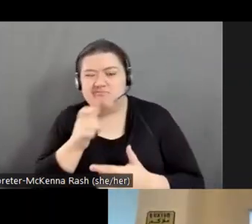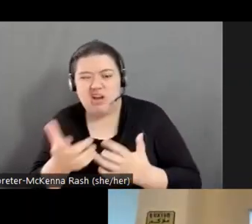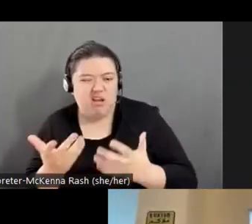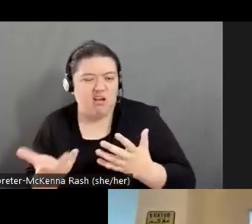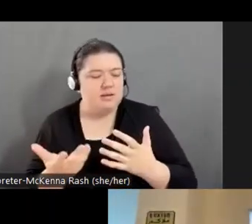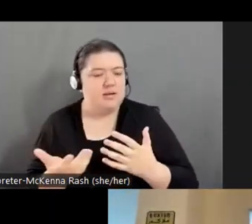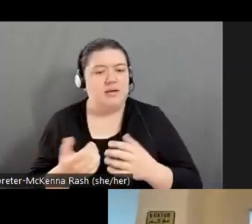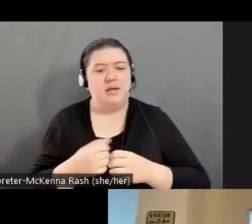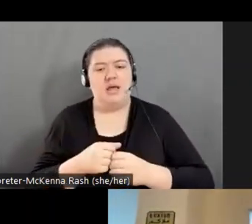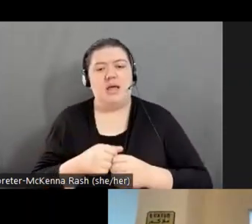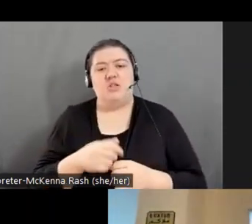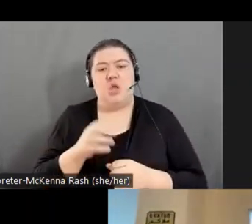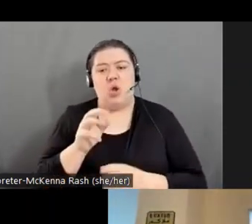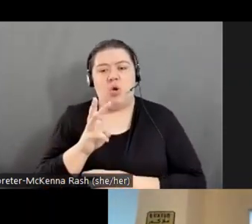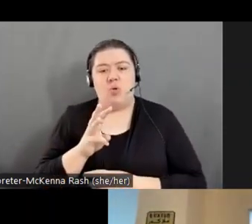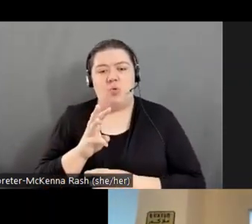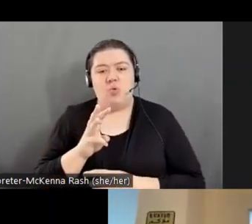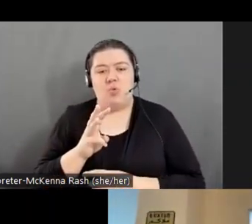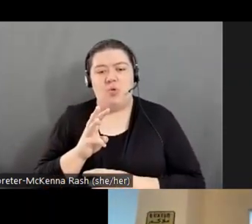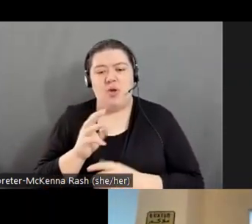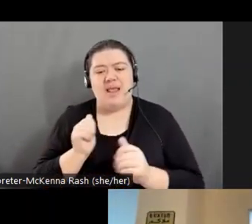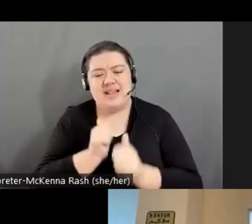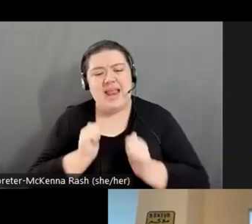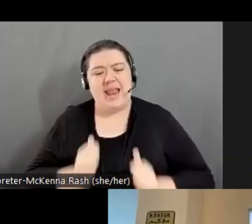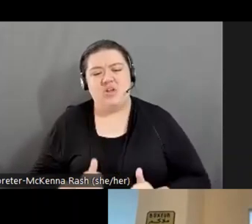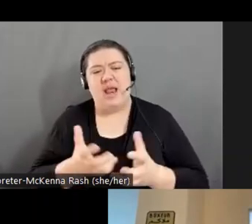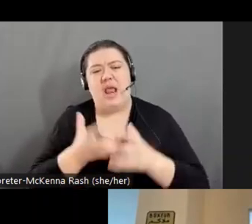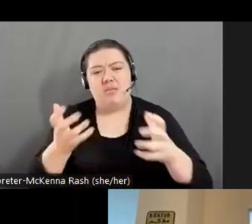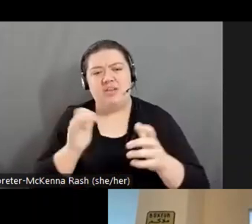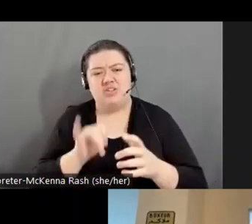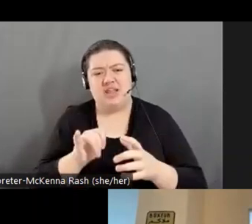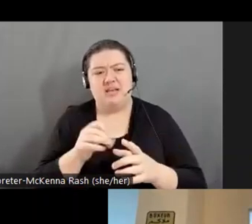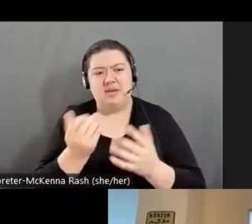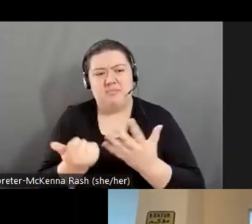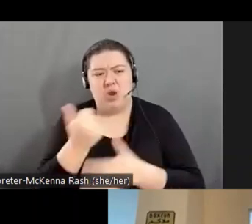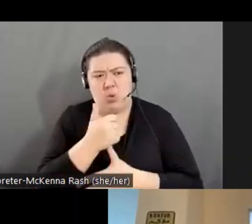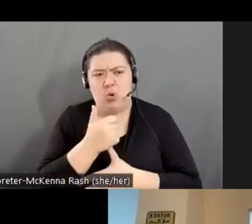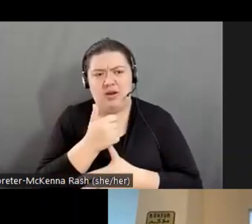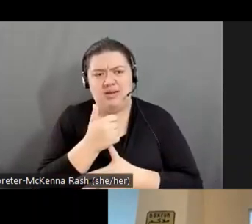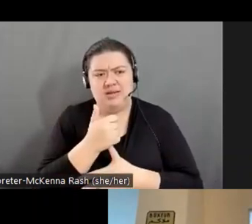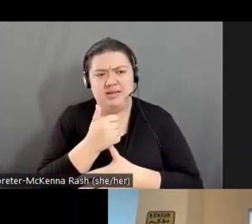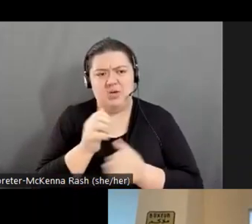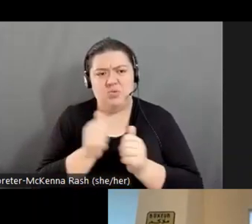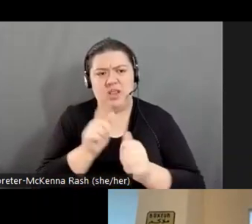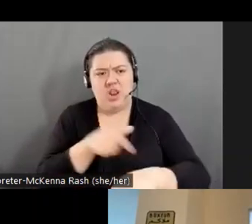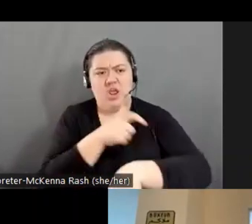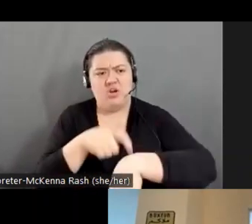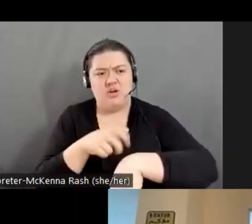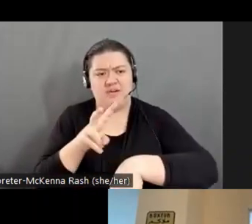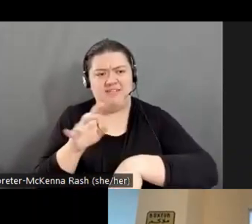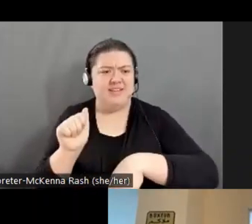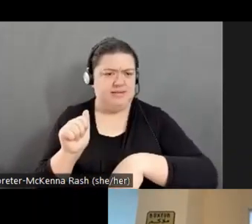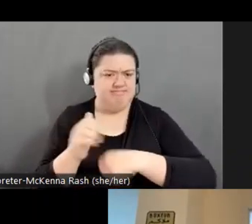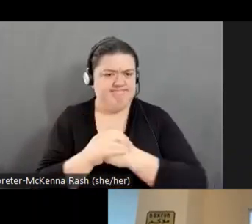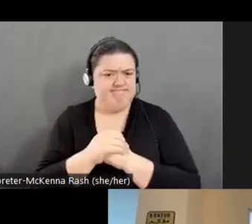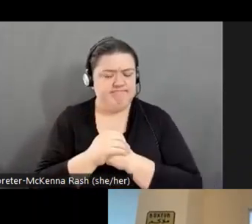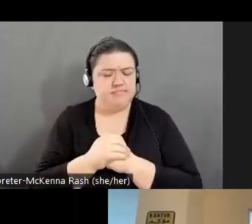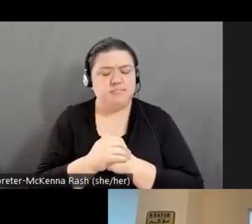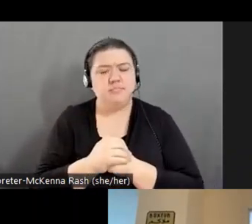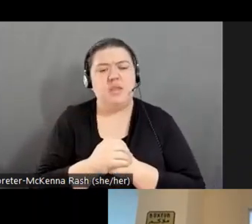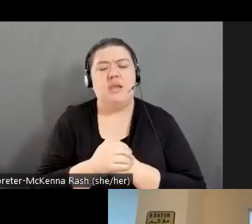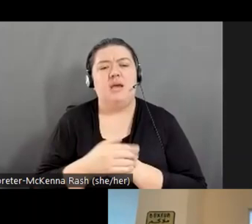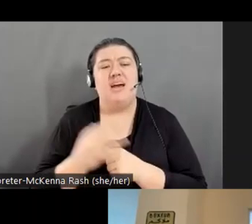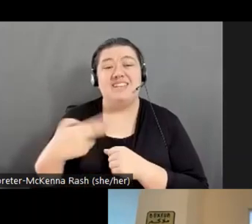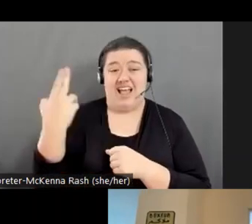as an agent, how much is that a priority, the idea of getting a long-term visa for an artist? It's a